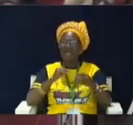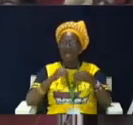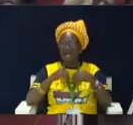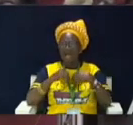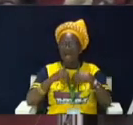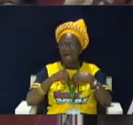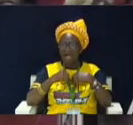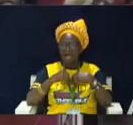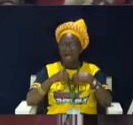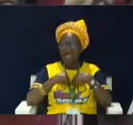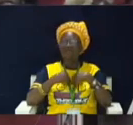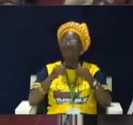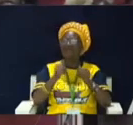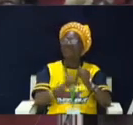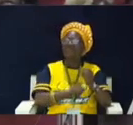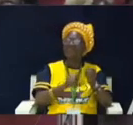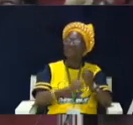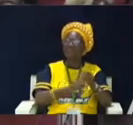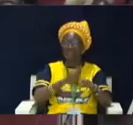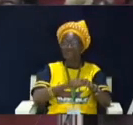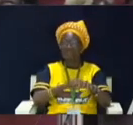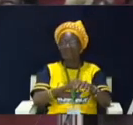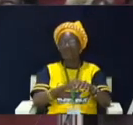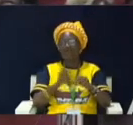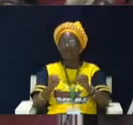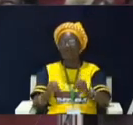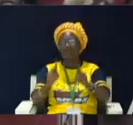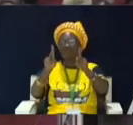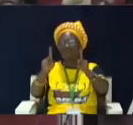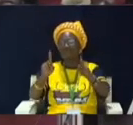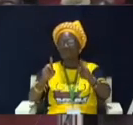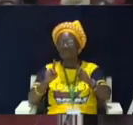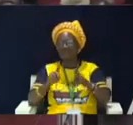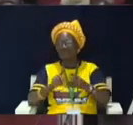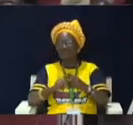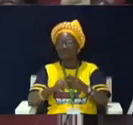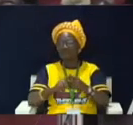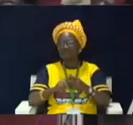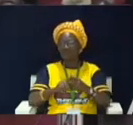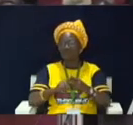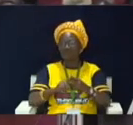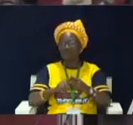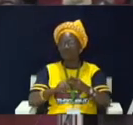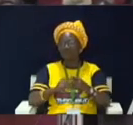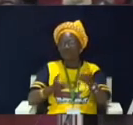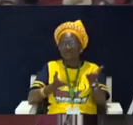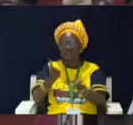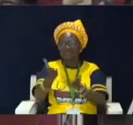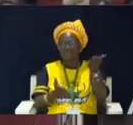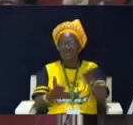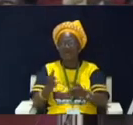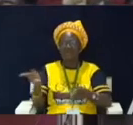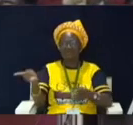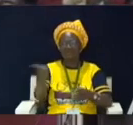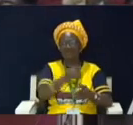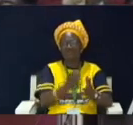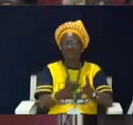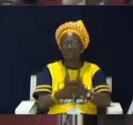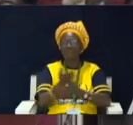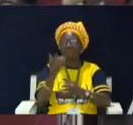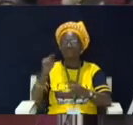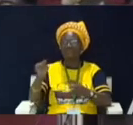had the opportunity to serve you through the Holy Communion, I have warned